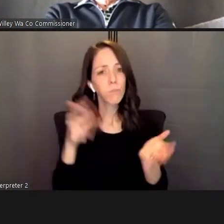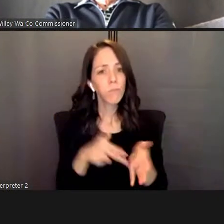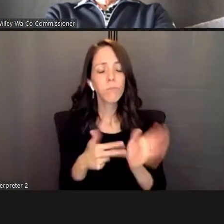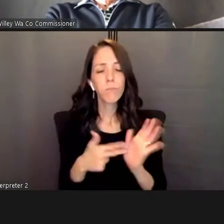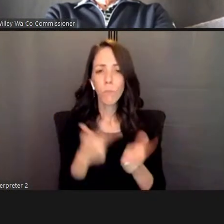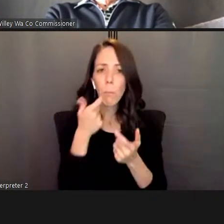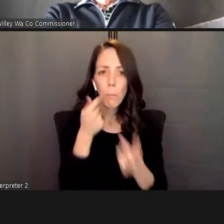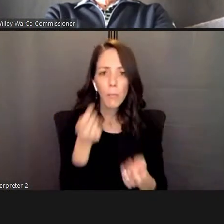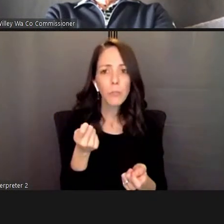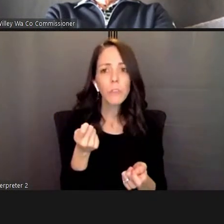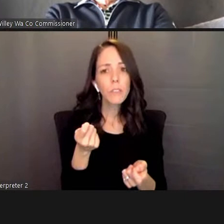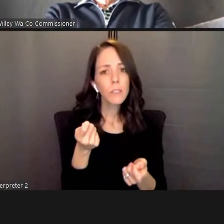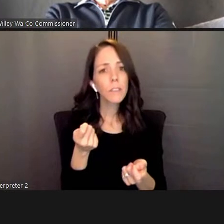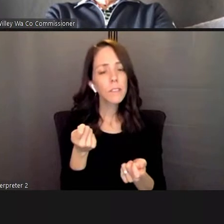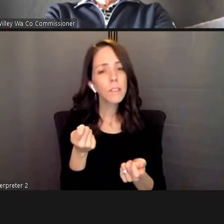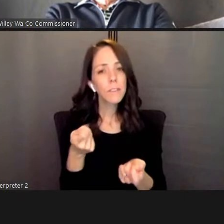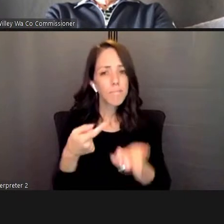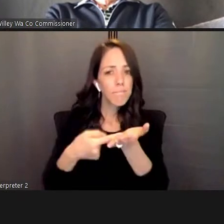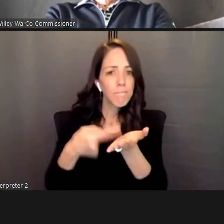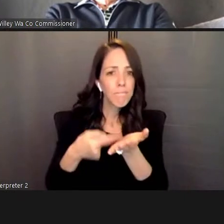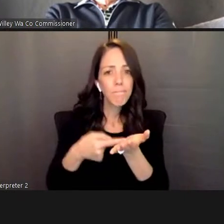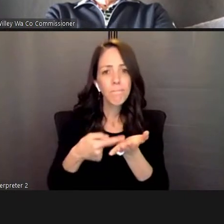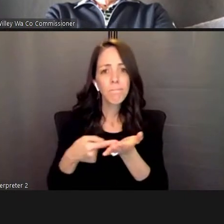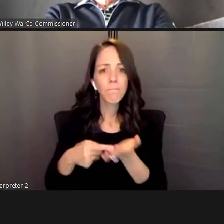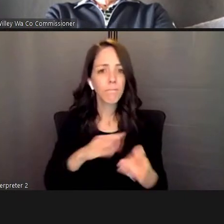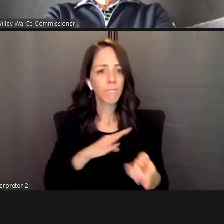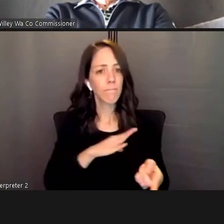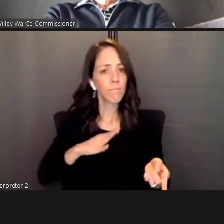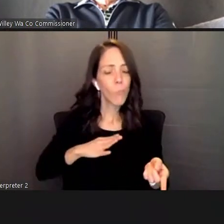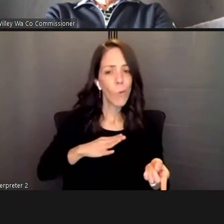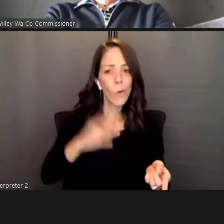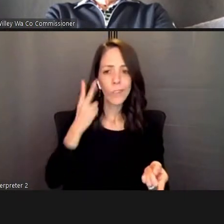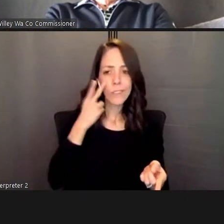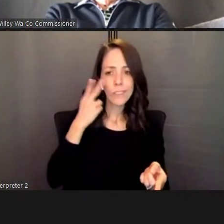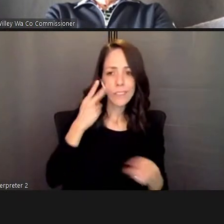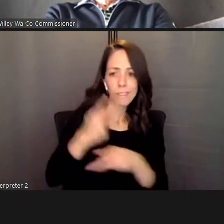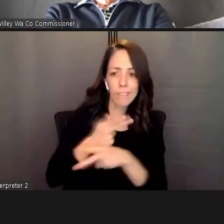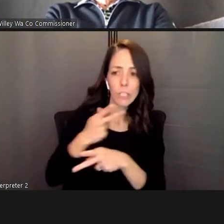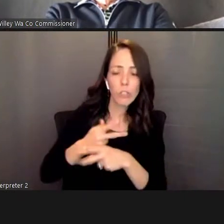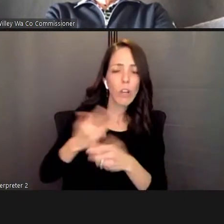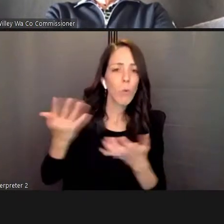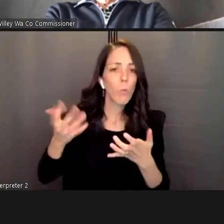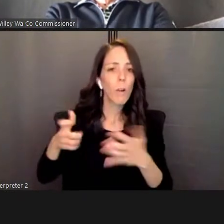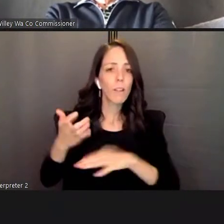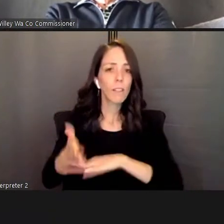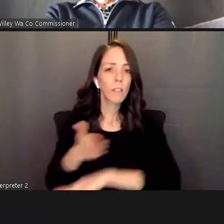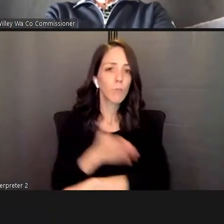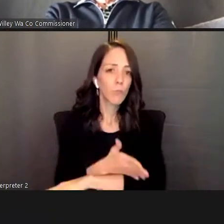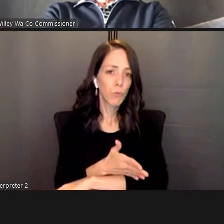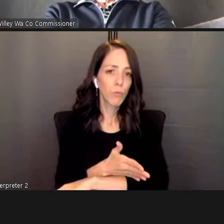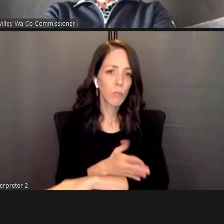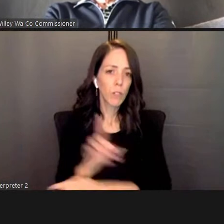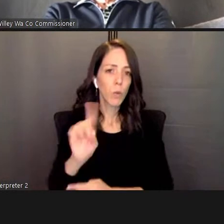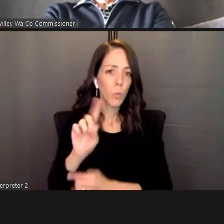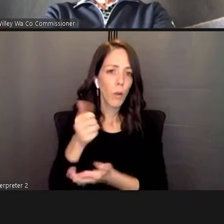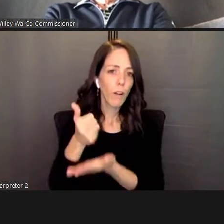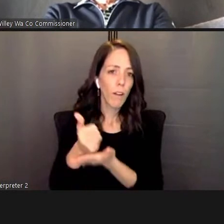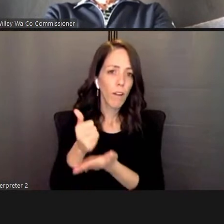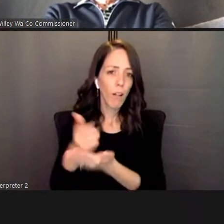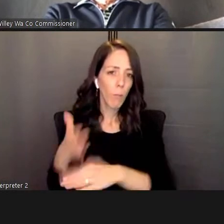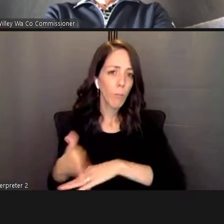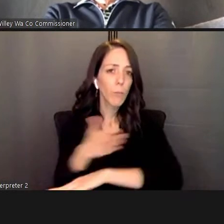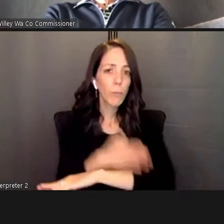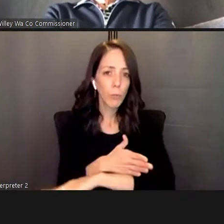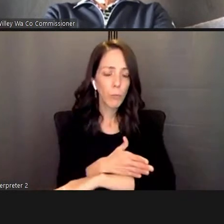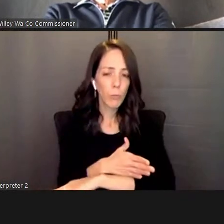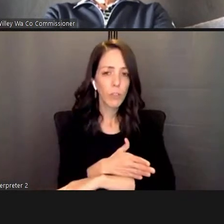do as a Board of Commissioners to help. So it will be really beneficial for us to understand some of